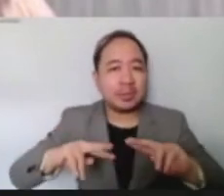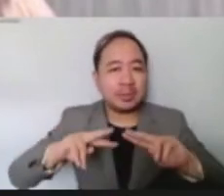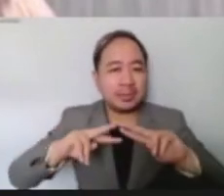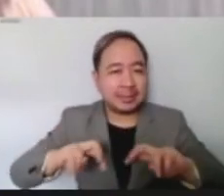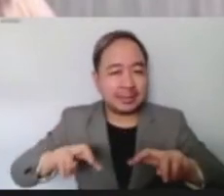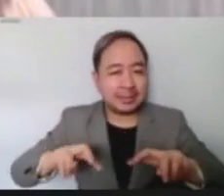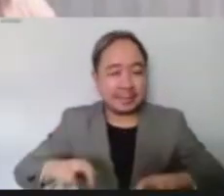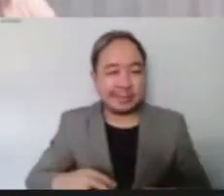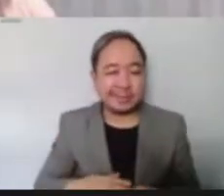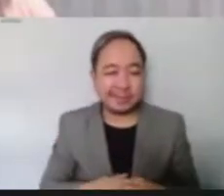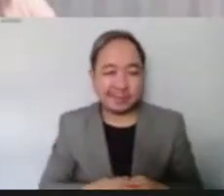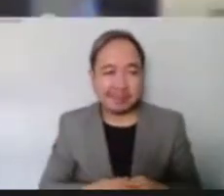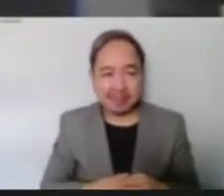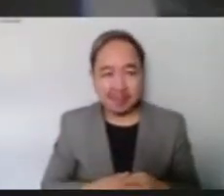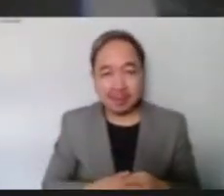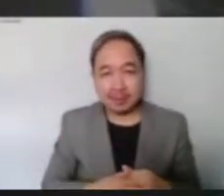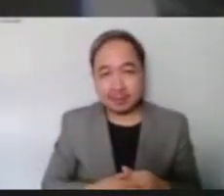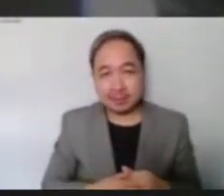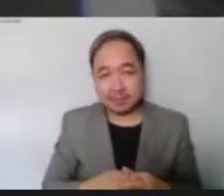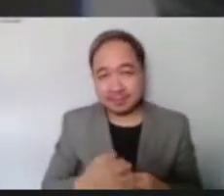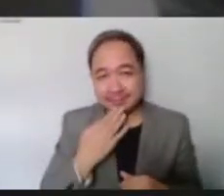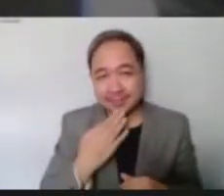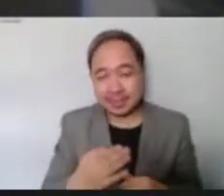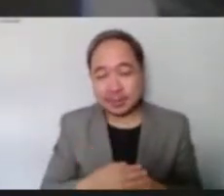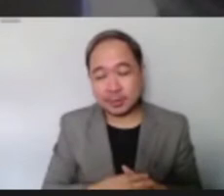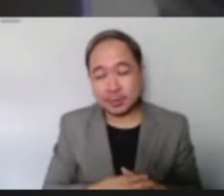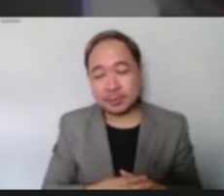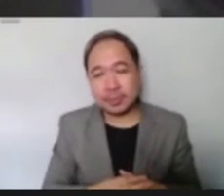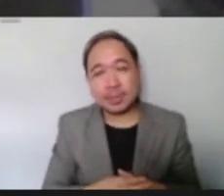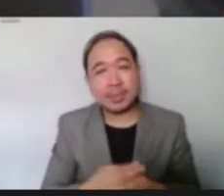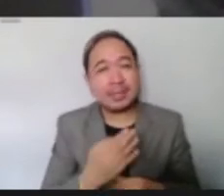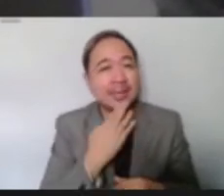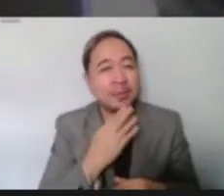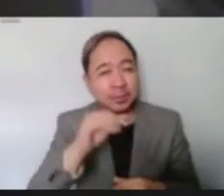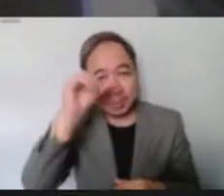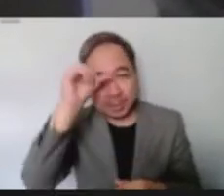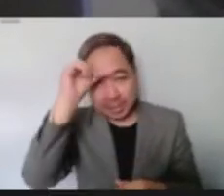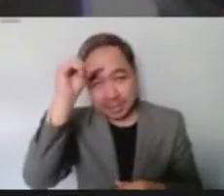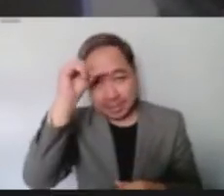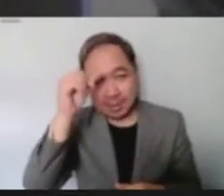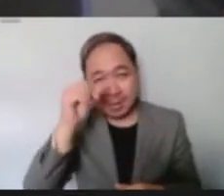thank you distinguished delegate from India Water Foundation